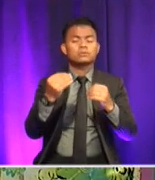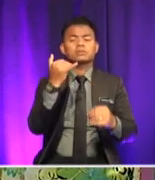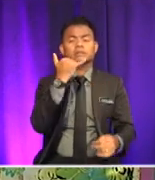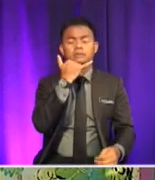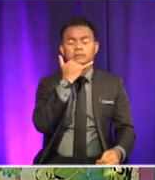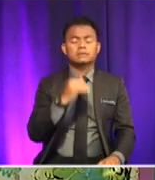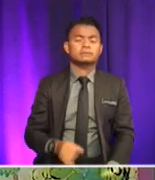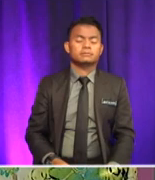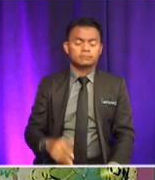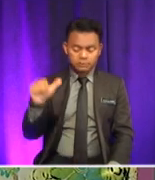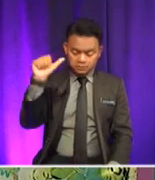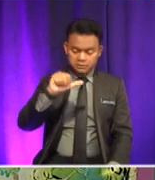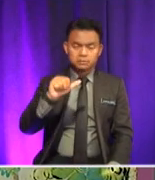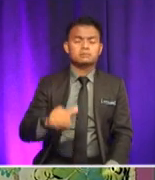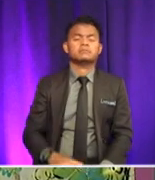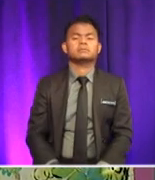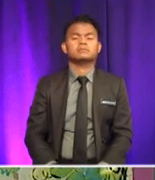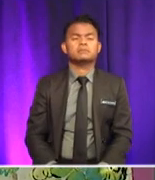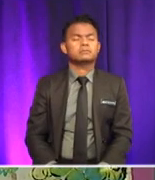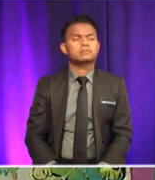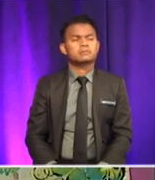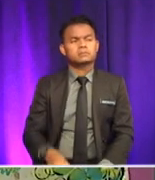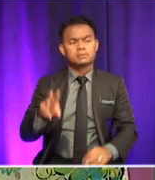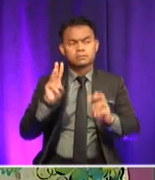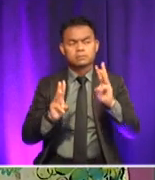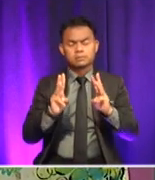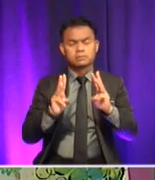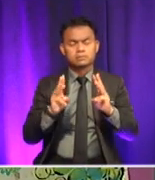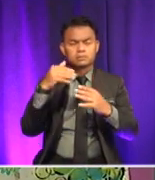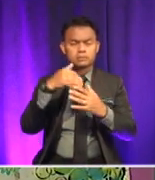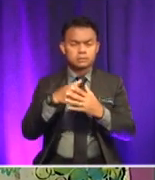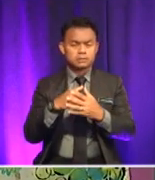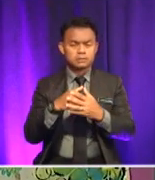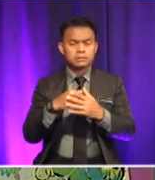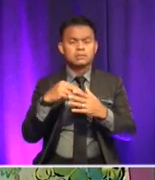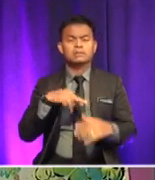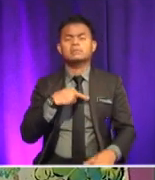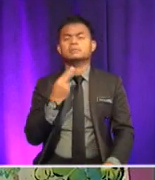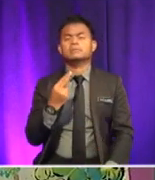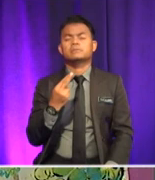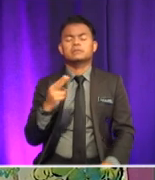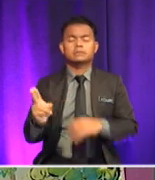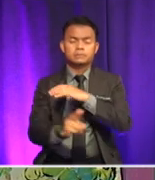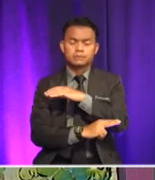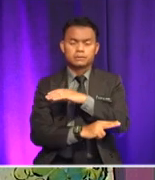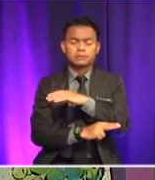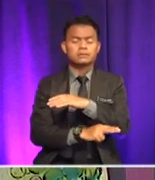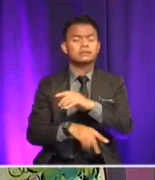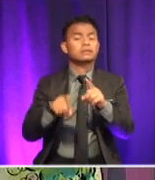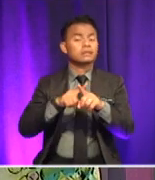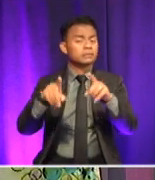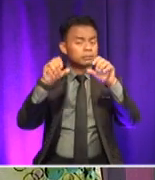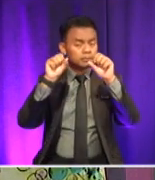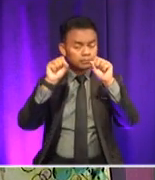learn, our heart goes to Lani, because even under torture and punishment, at the end of the day, she still wanted to